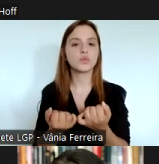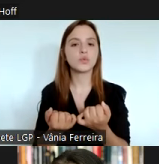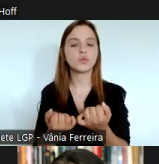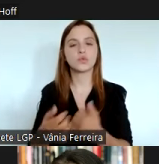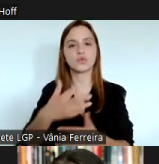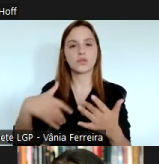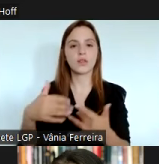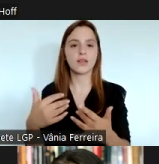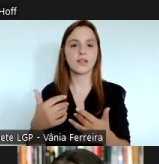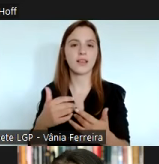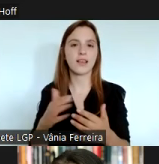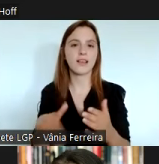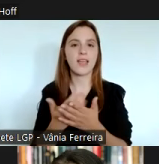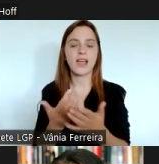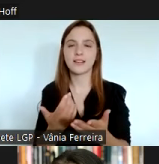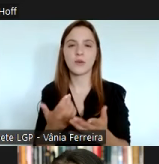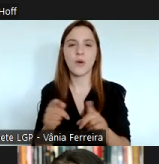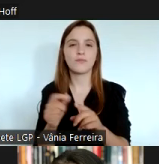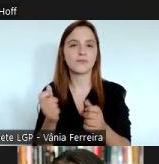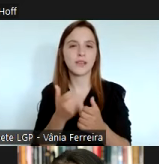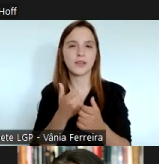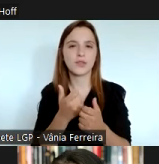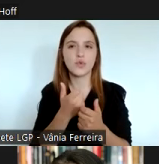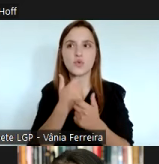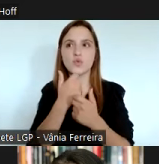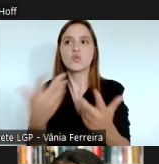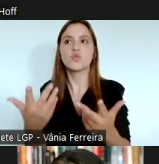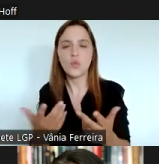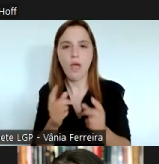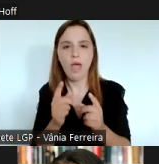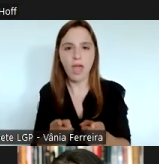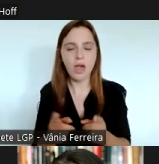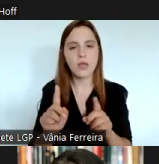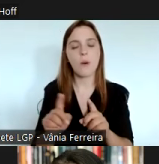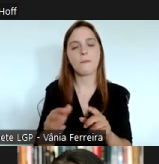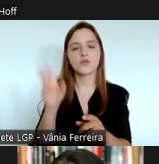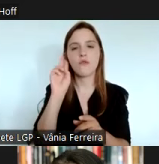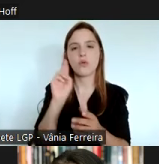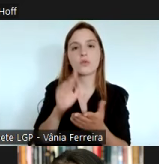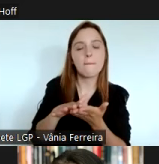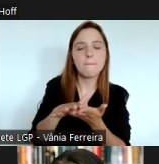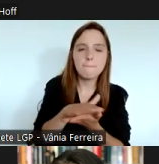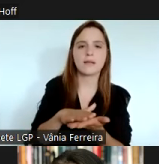everything in order to have a thriving society, but it's certainly like the foundation necessary for that to happen.